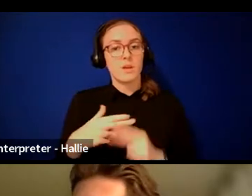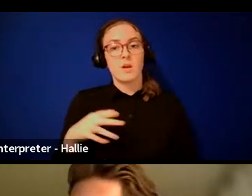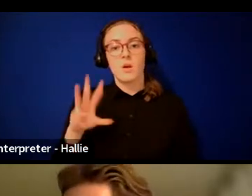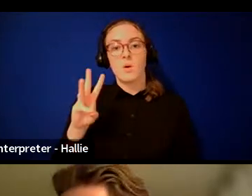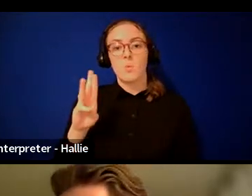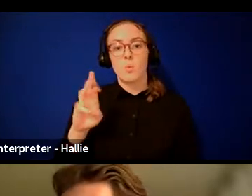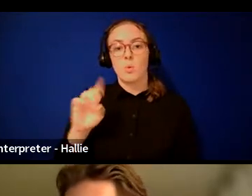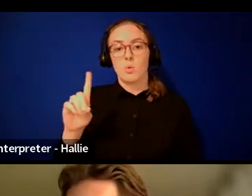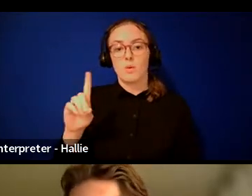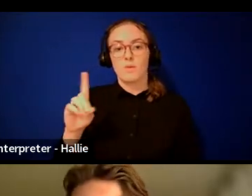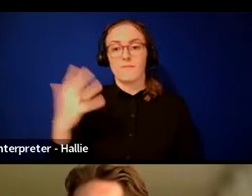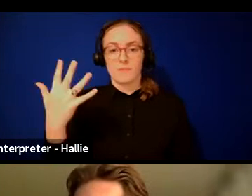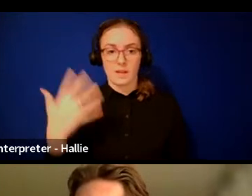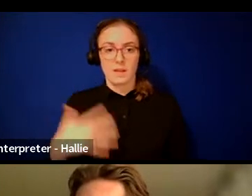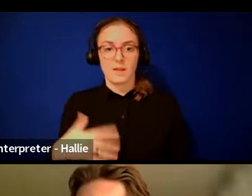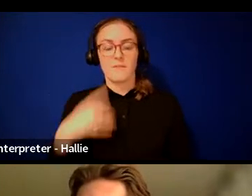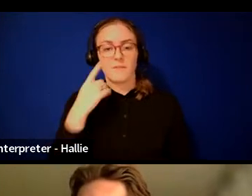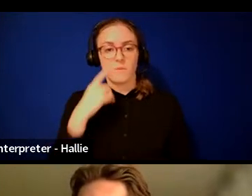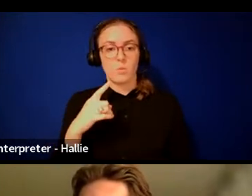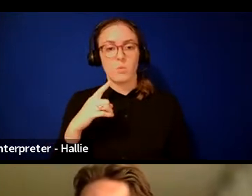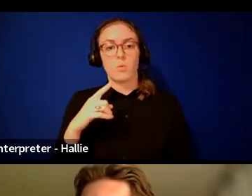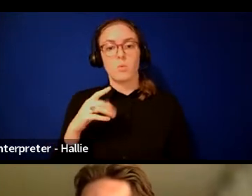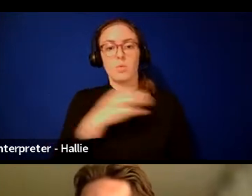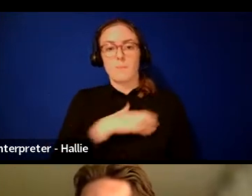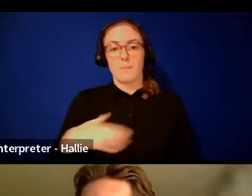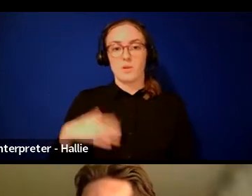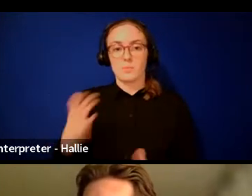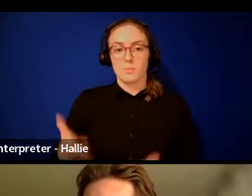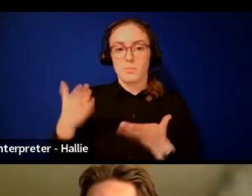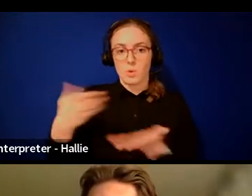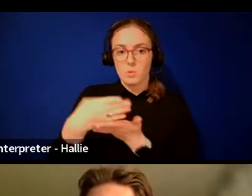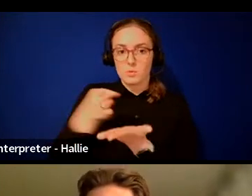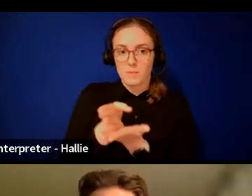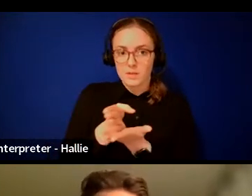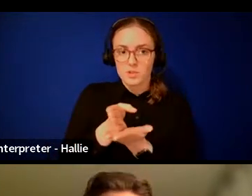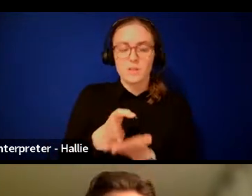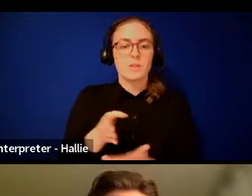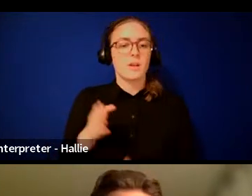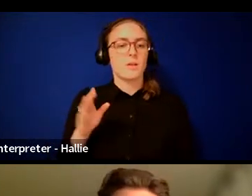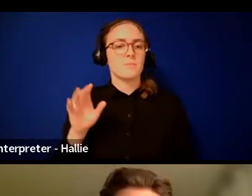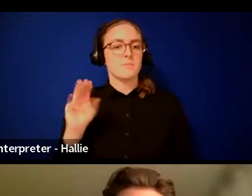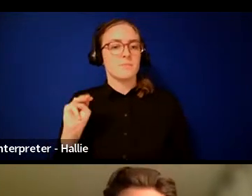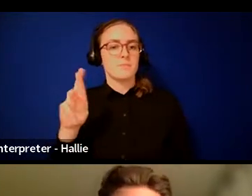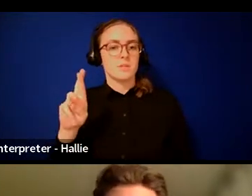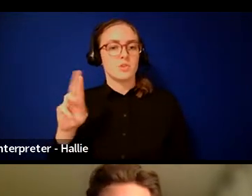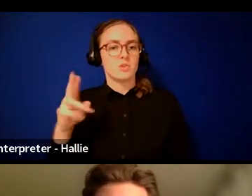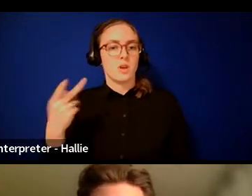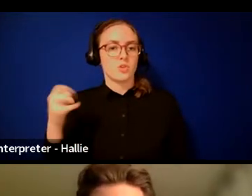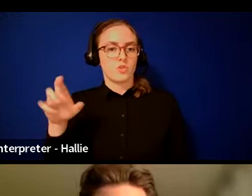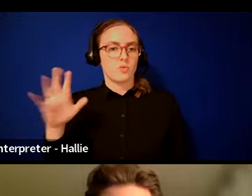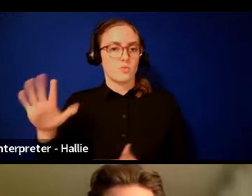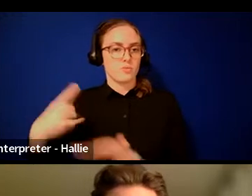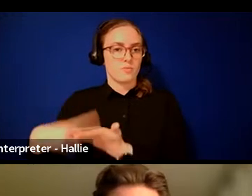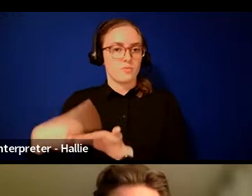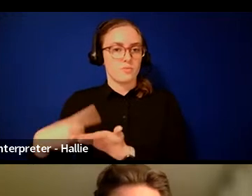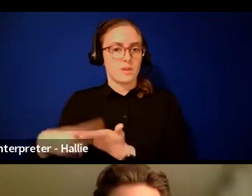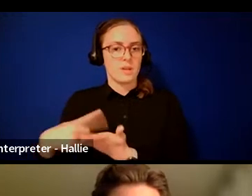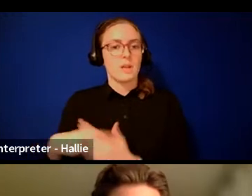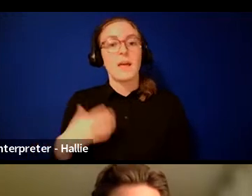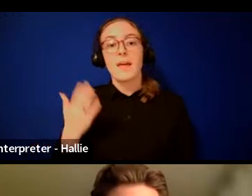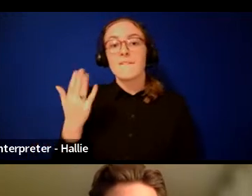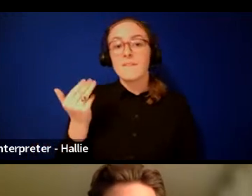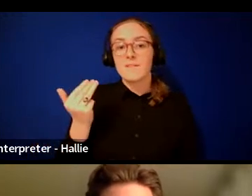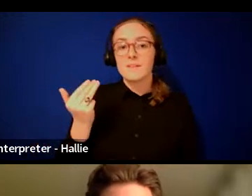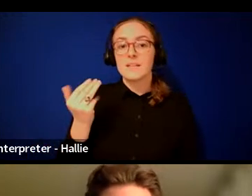wins for the mayor's proposed budget. As Mr. Hunter had already spoke of, it was 15